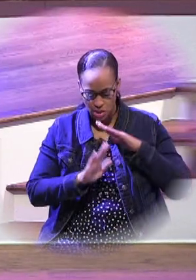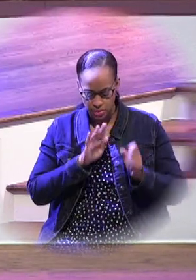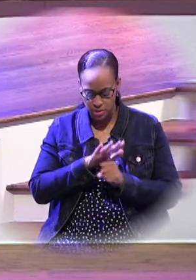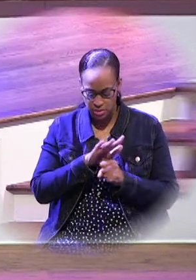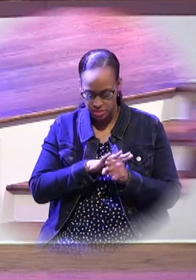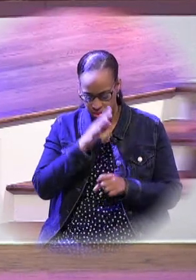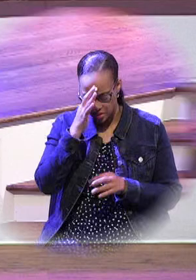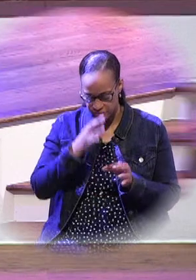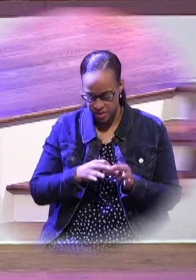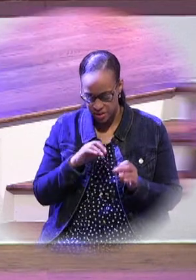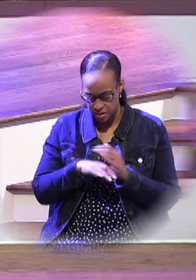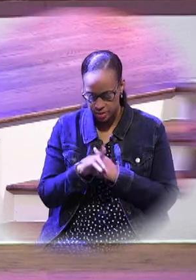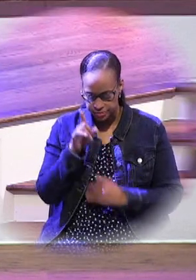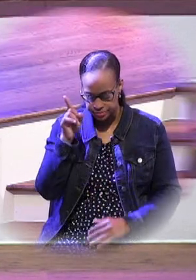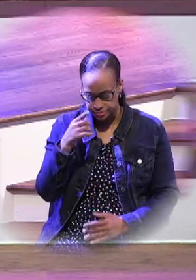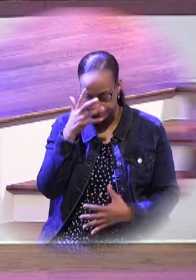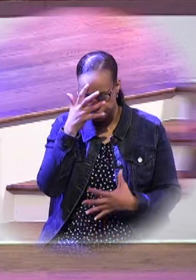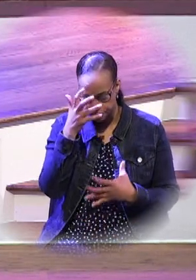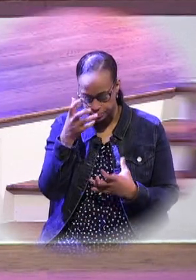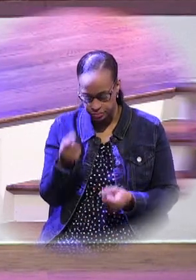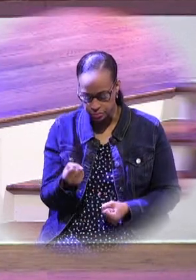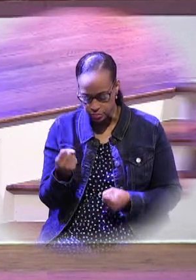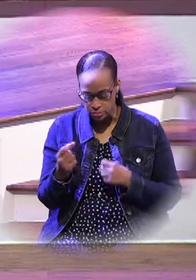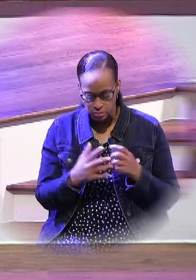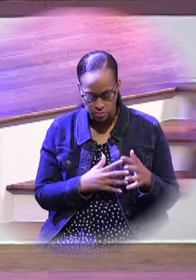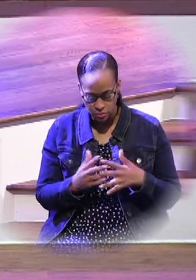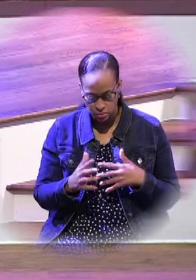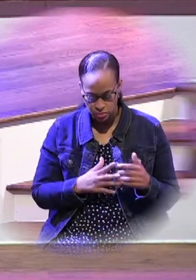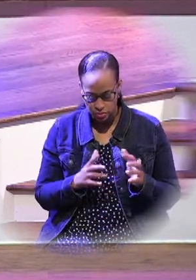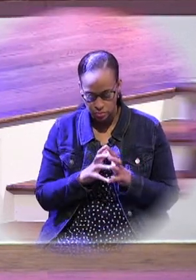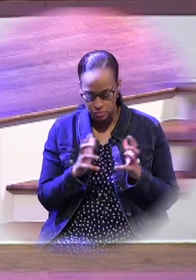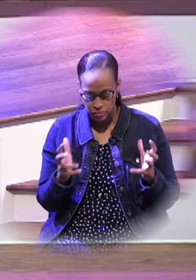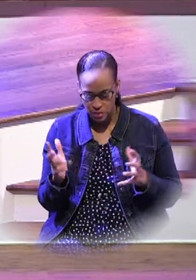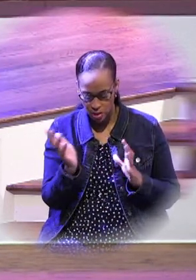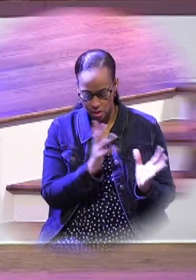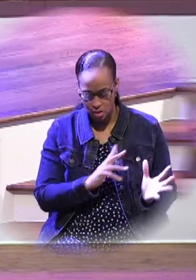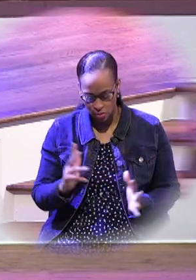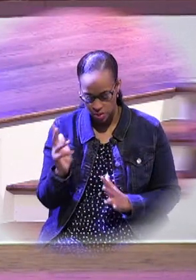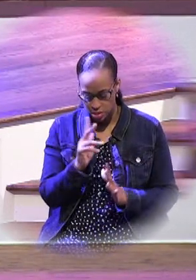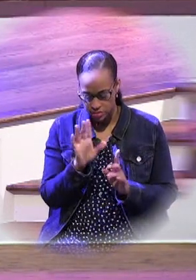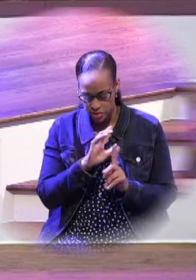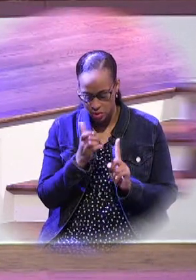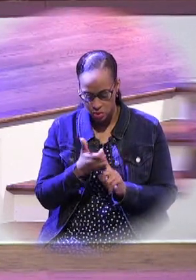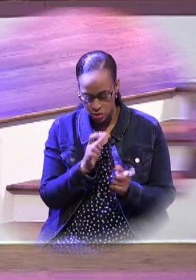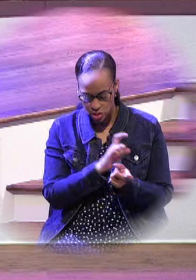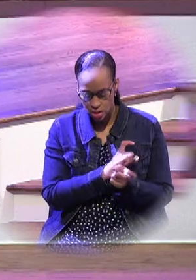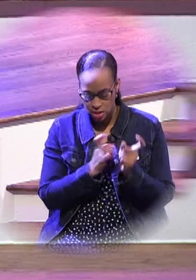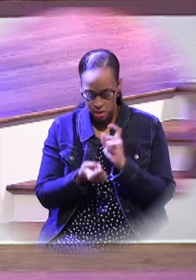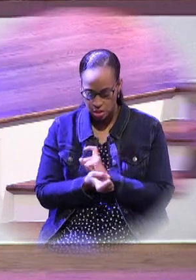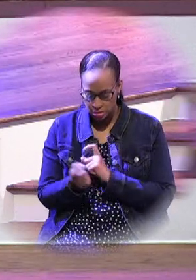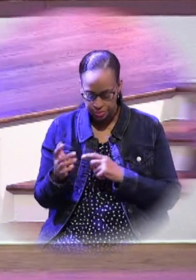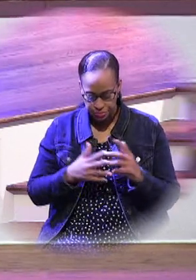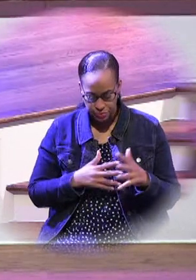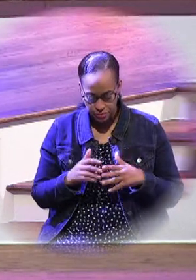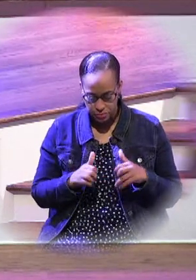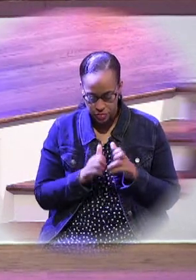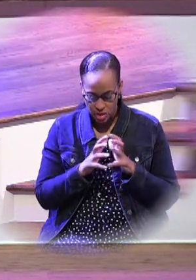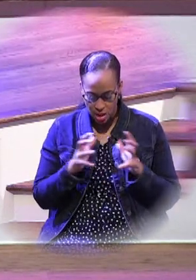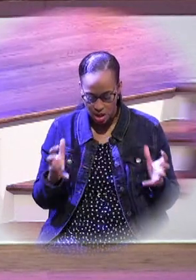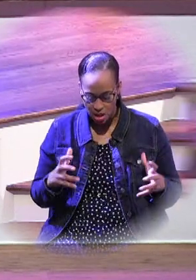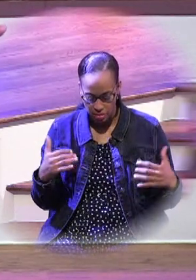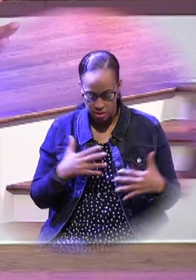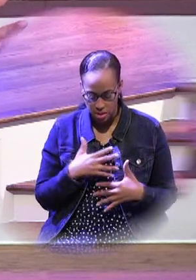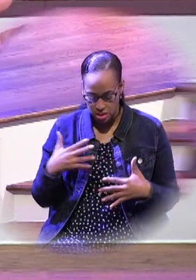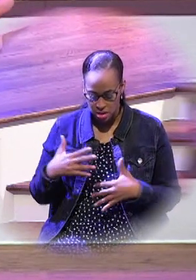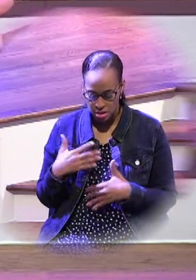you, to trust that no matter how much the winds of culture are changing, that no matter how intimidating